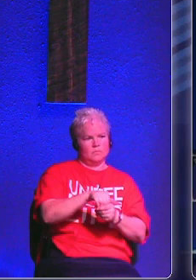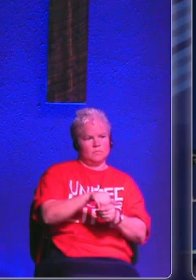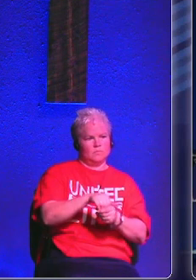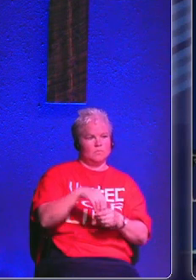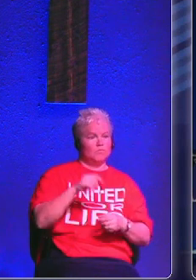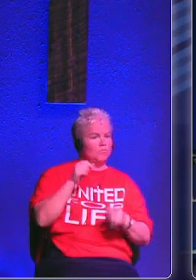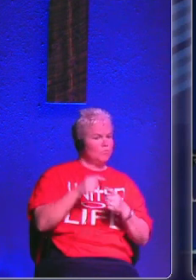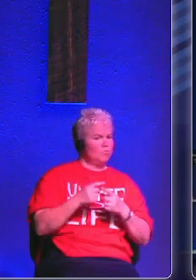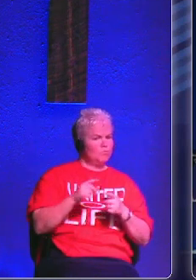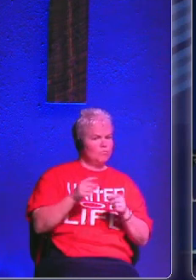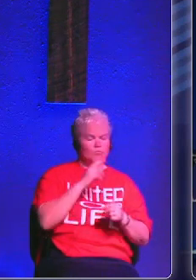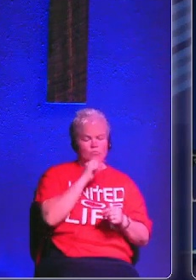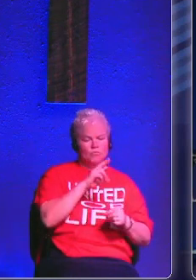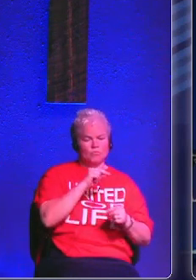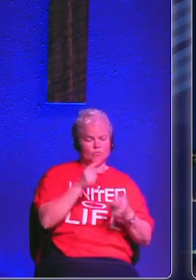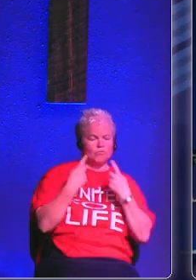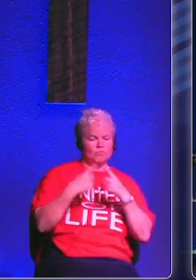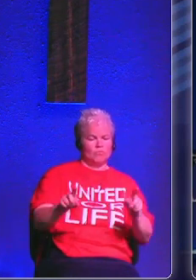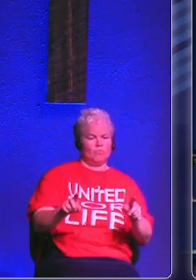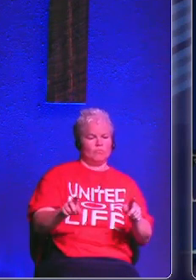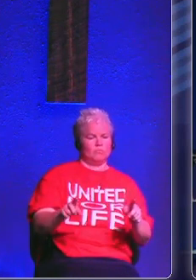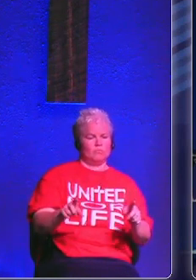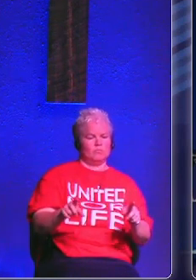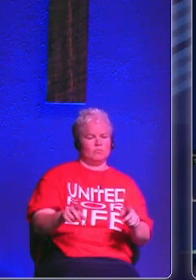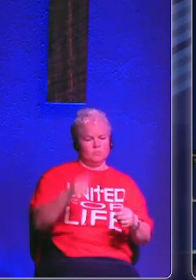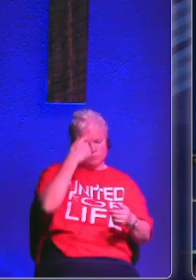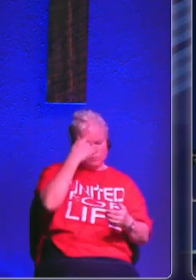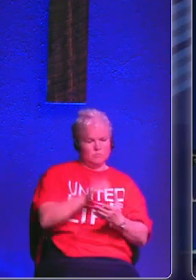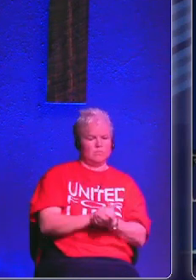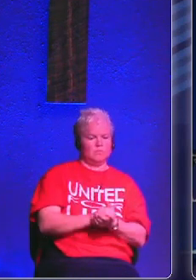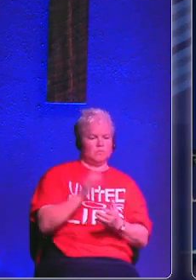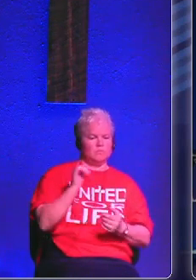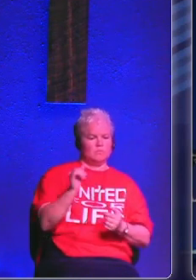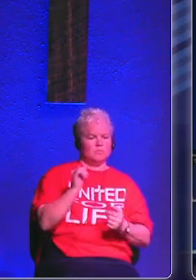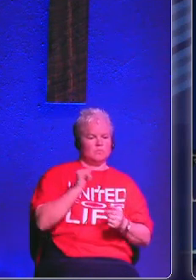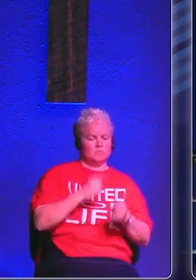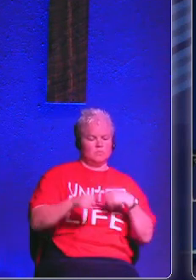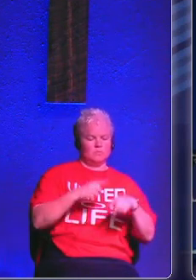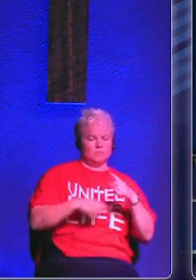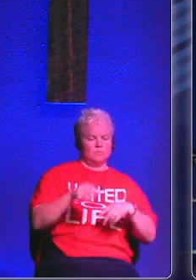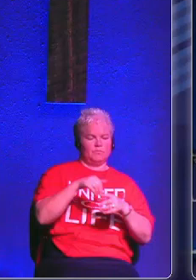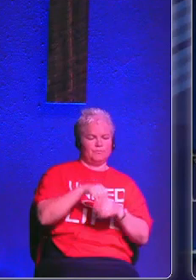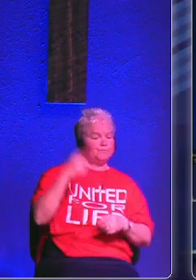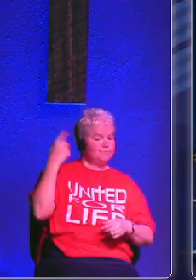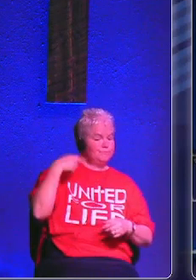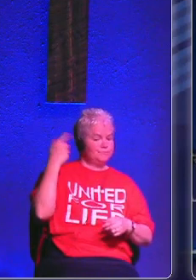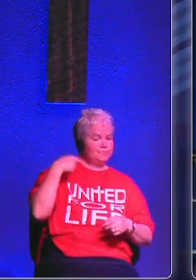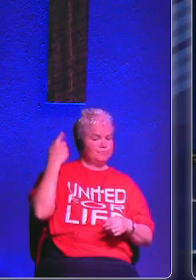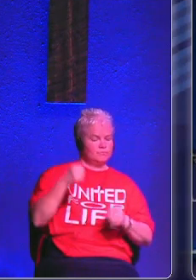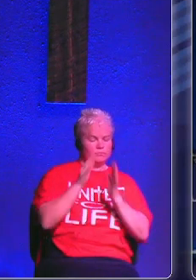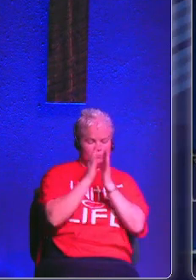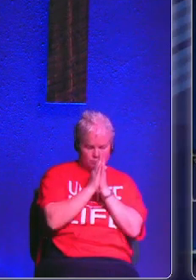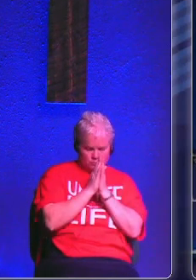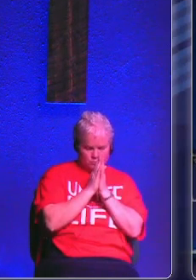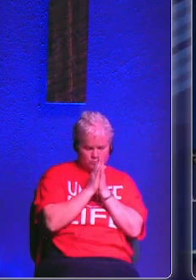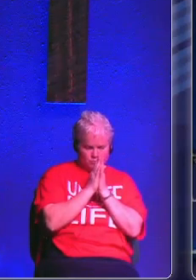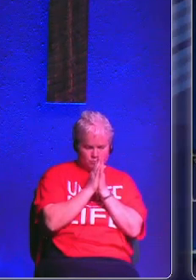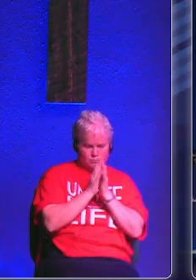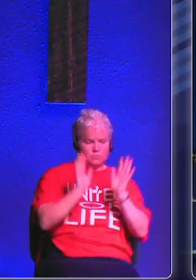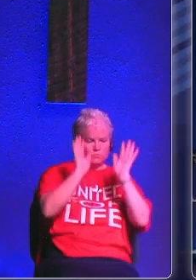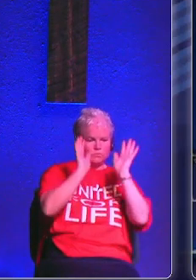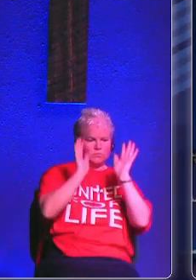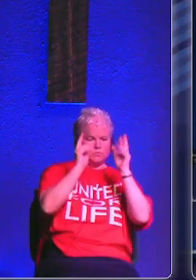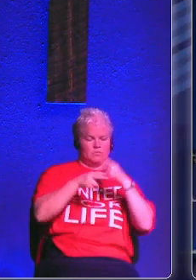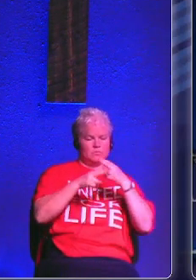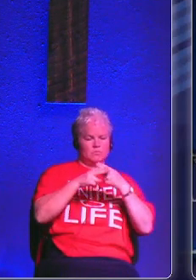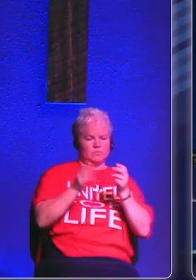Don't you agree with that? Who wants to leave here the same way that you came in? That would be crazy. So we pray all this